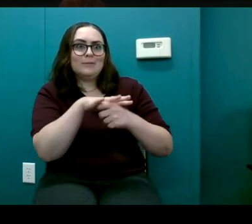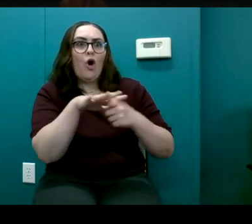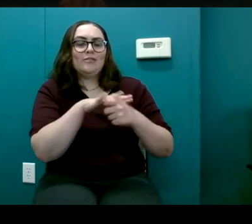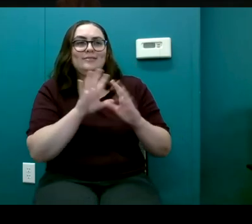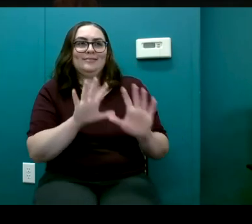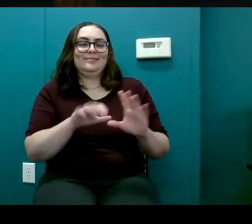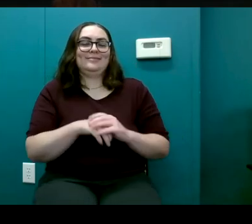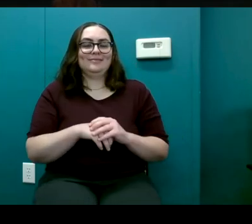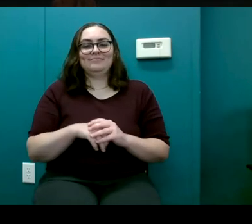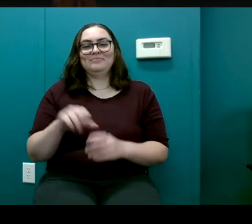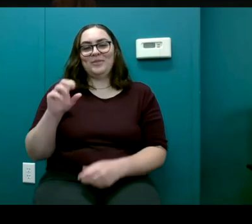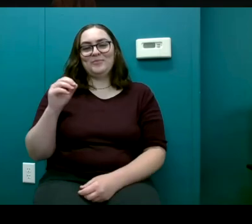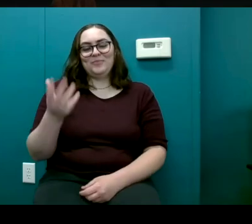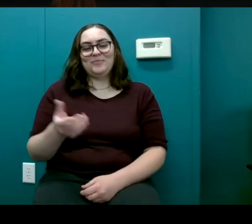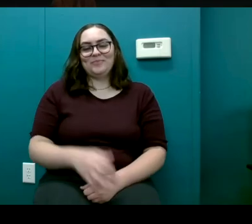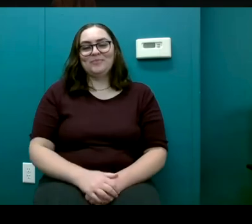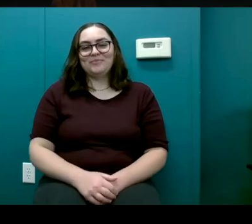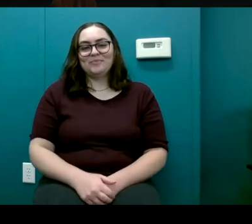So.